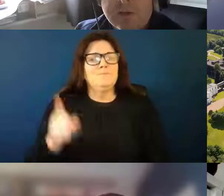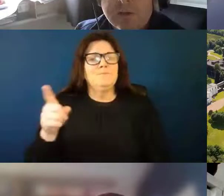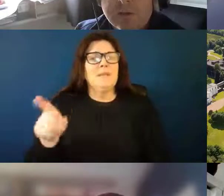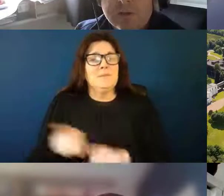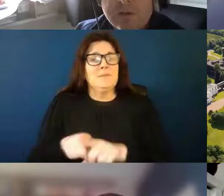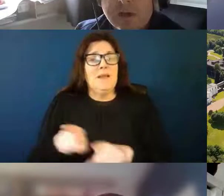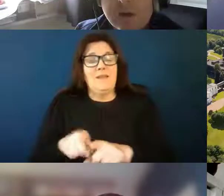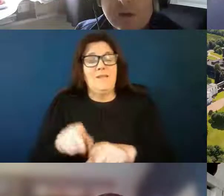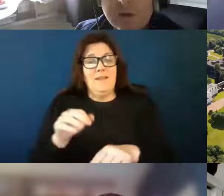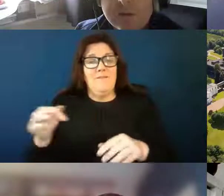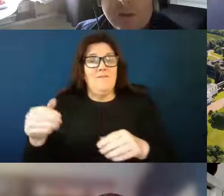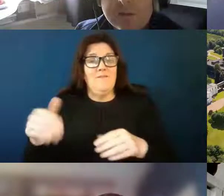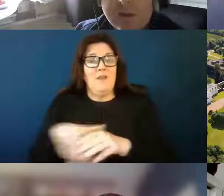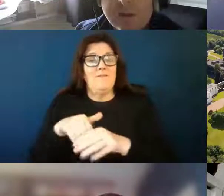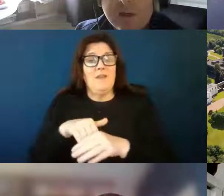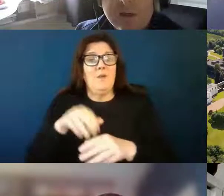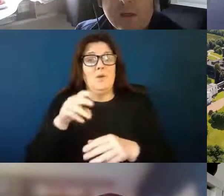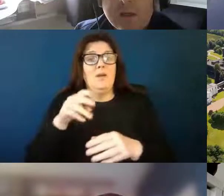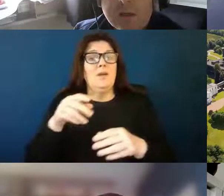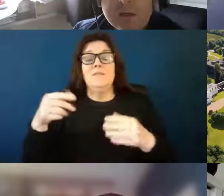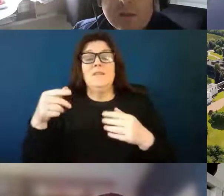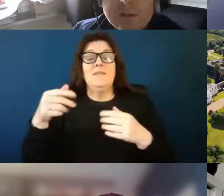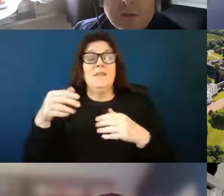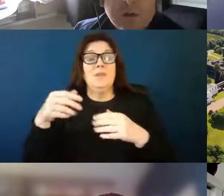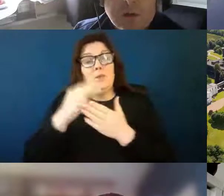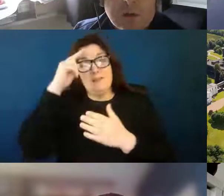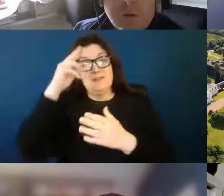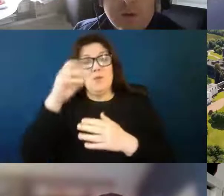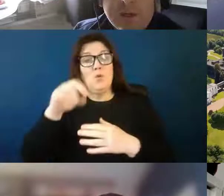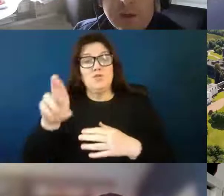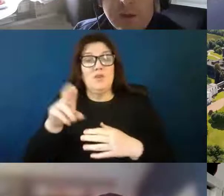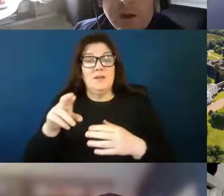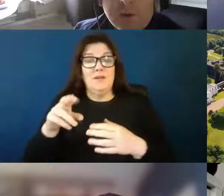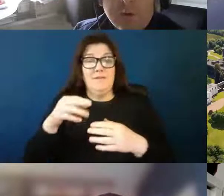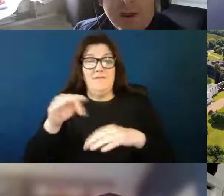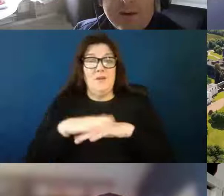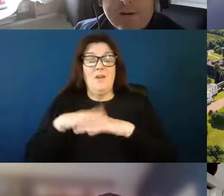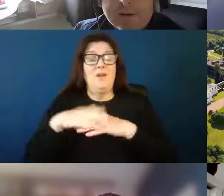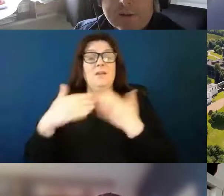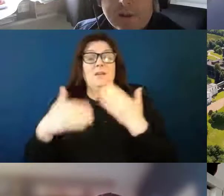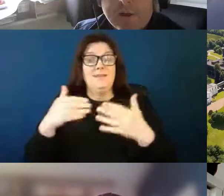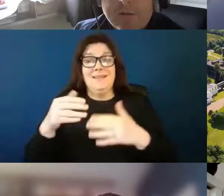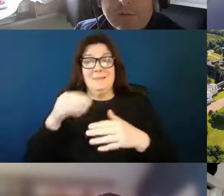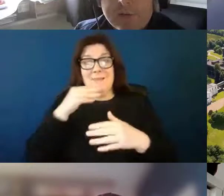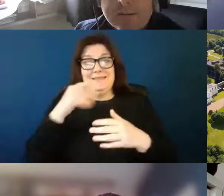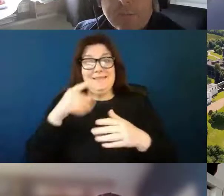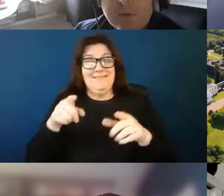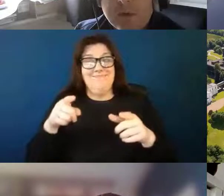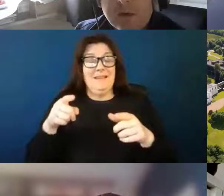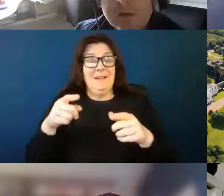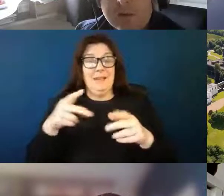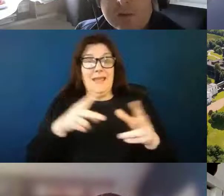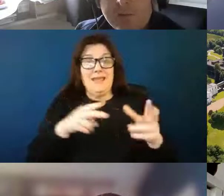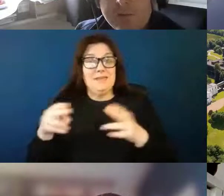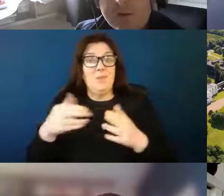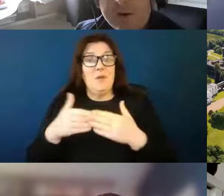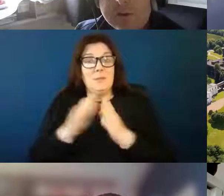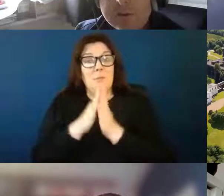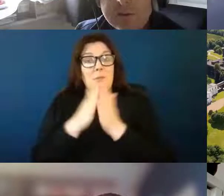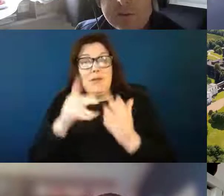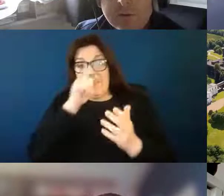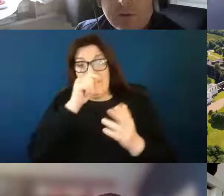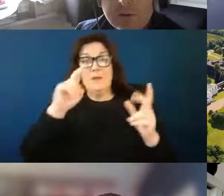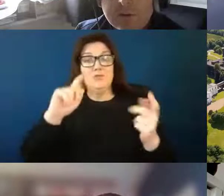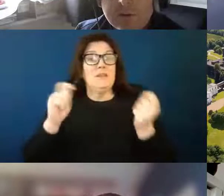group at the University of Worcester titled Inclusion by Design. He's also the co-editor, I should say, of a fantastic book titled Transformative